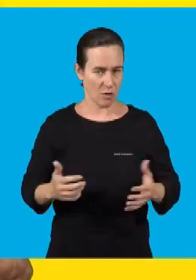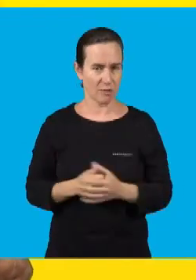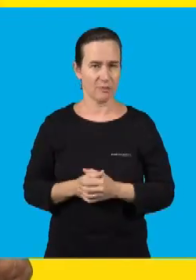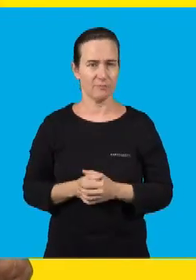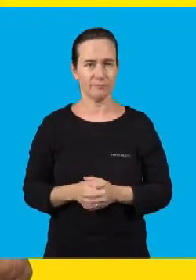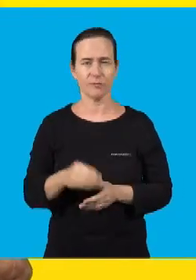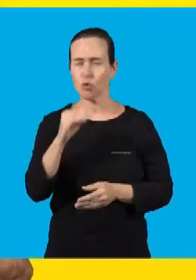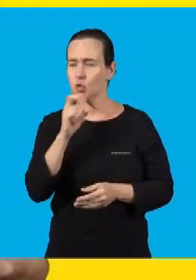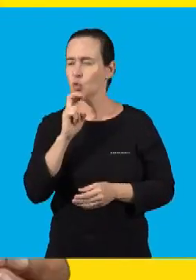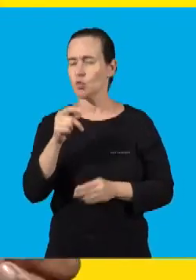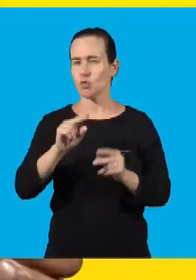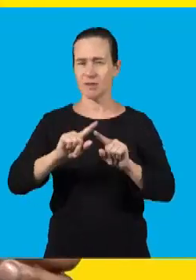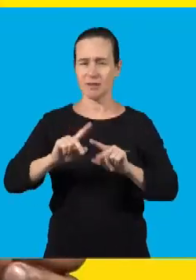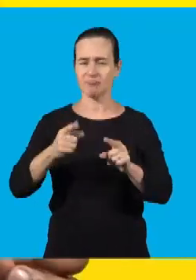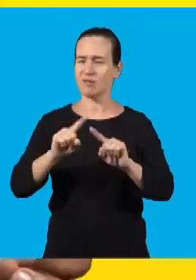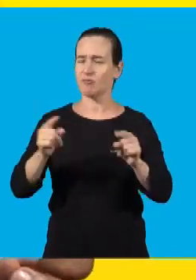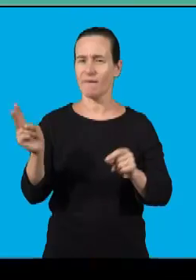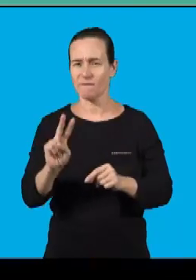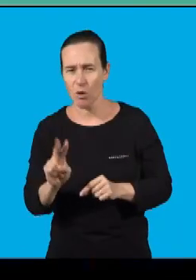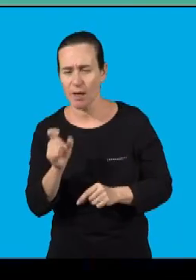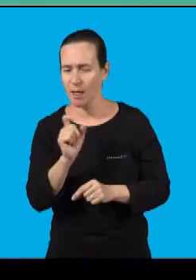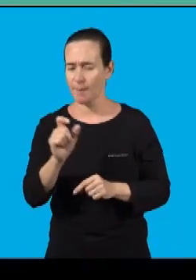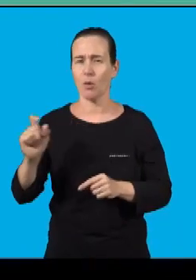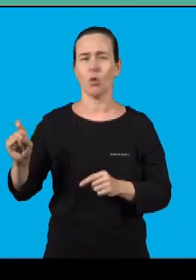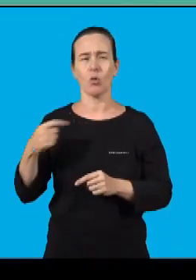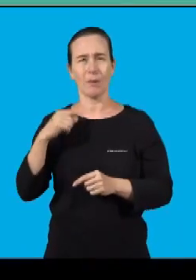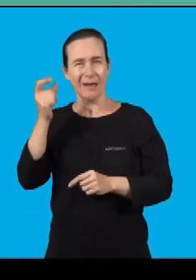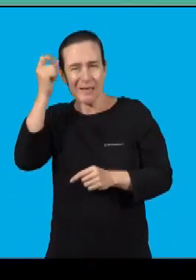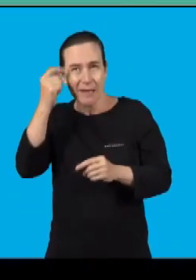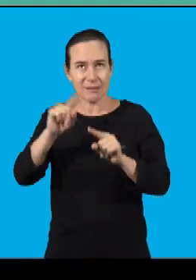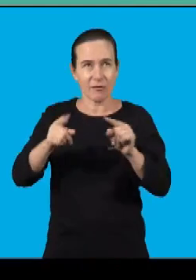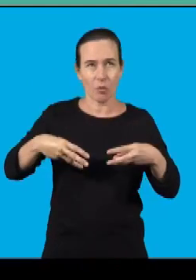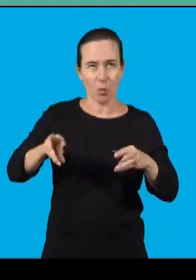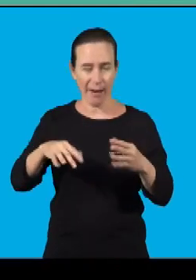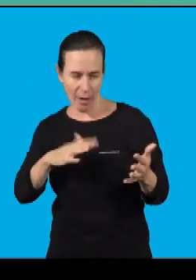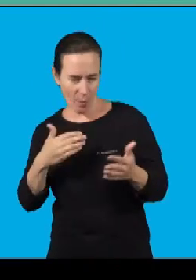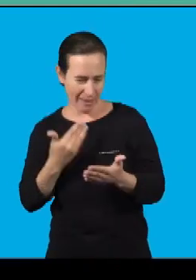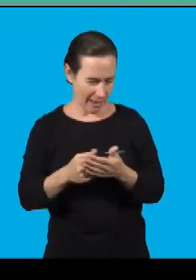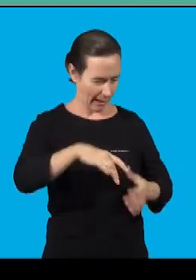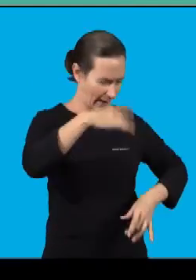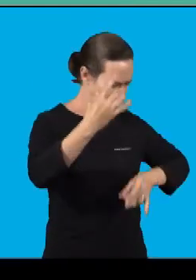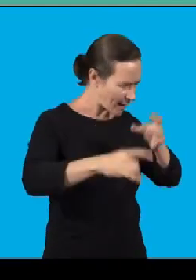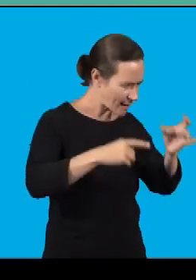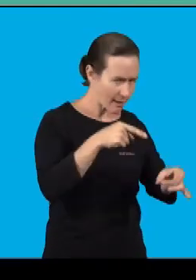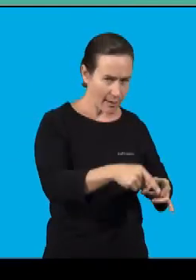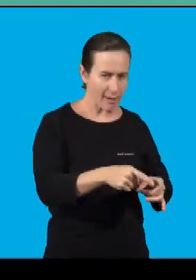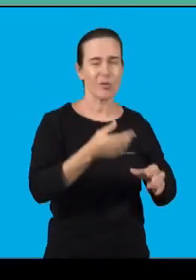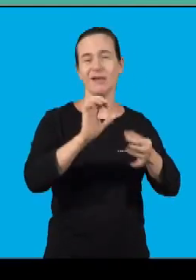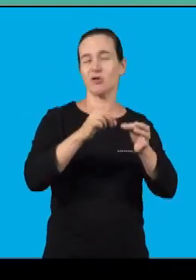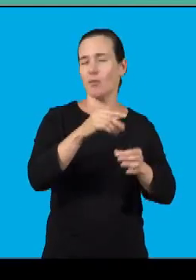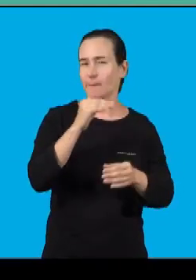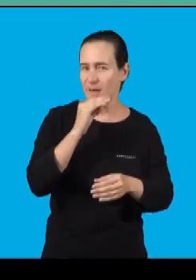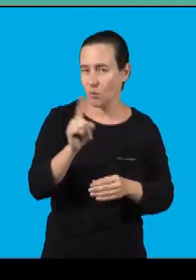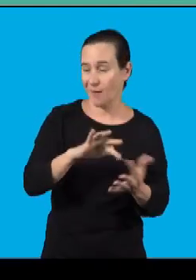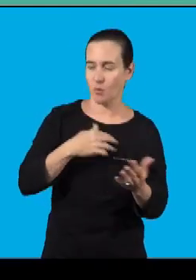vocabulary to respond to it, as well as gaining techniques on how to analyze and interpret these questions and respond to them,